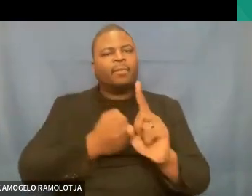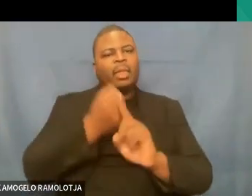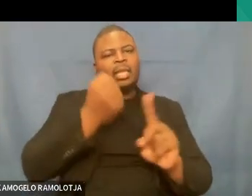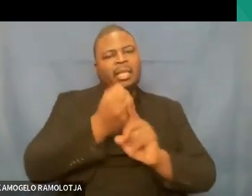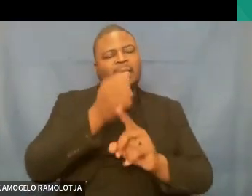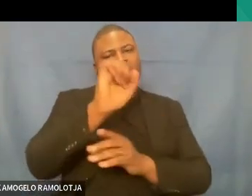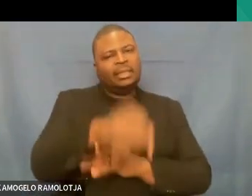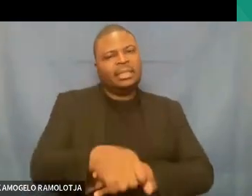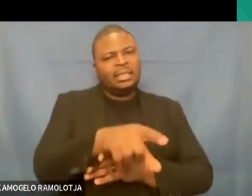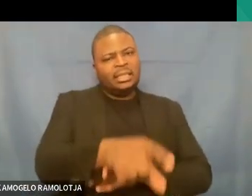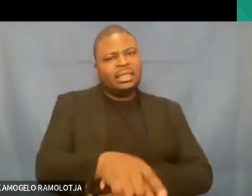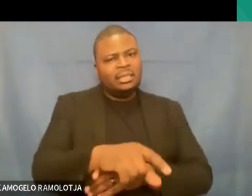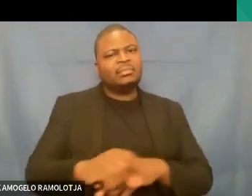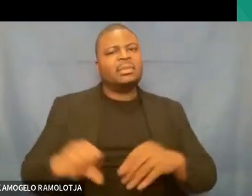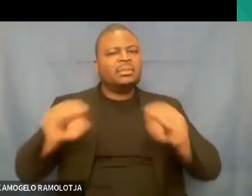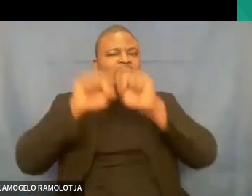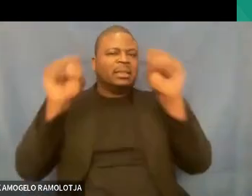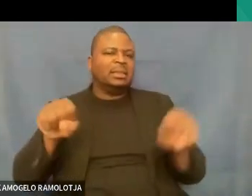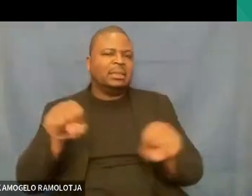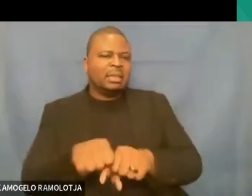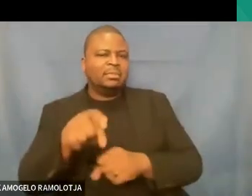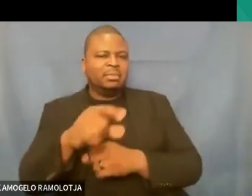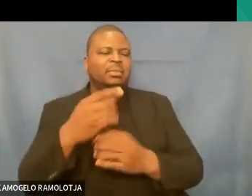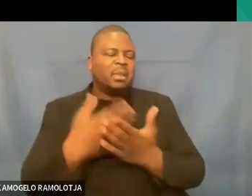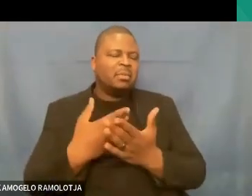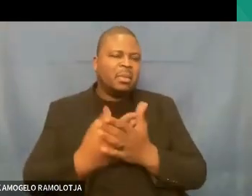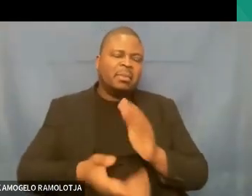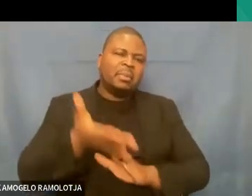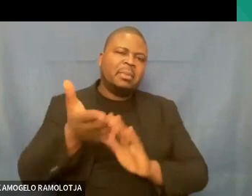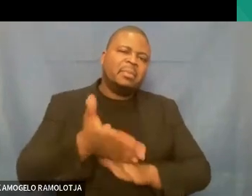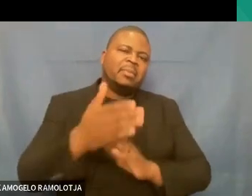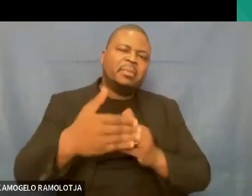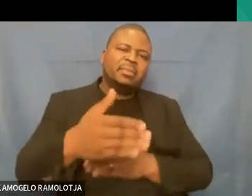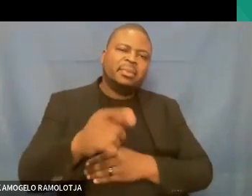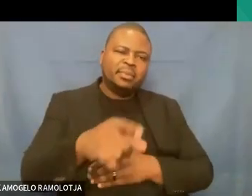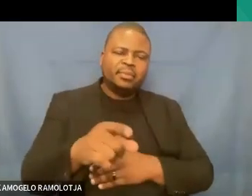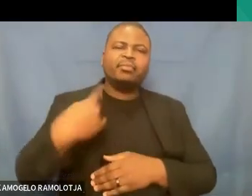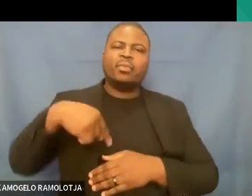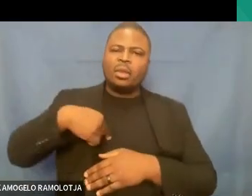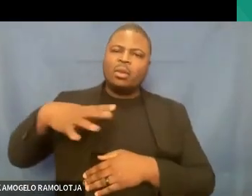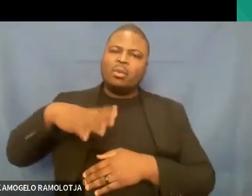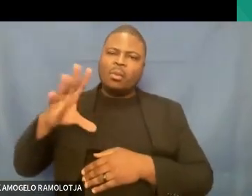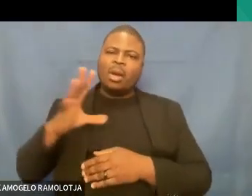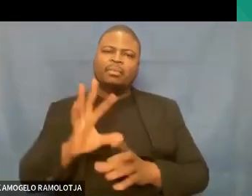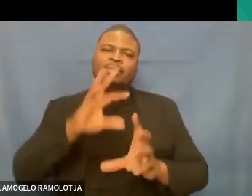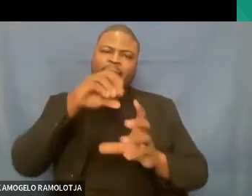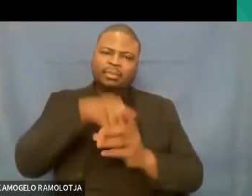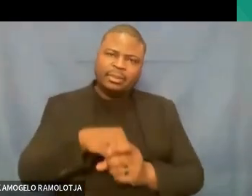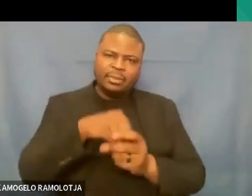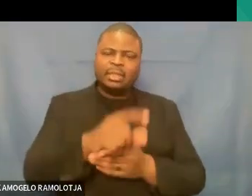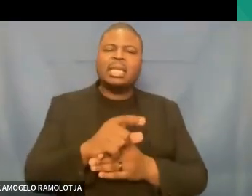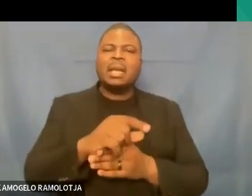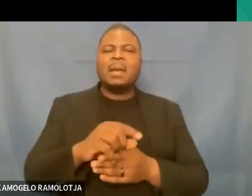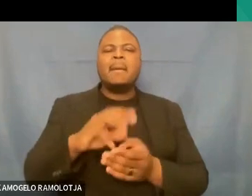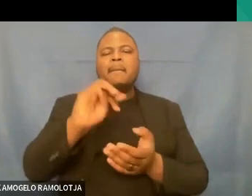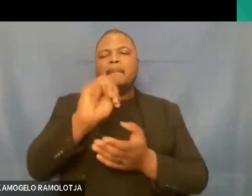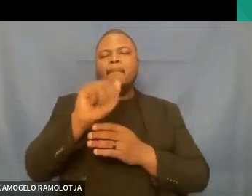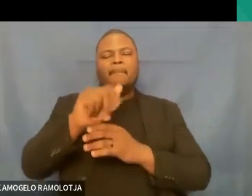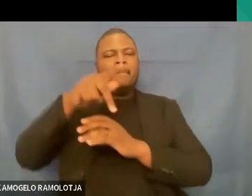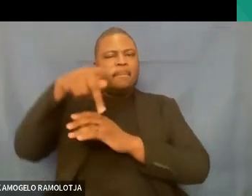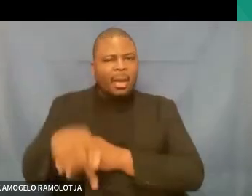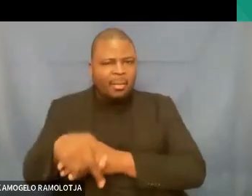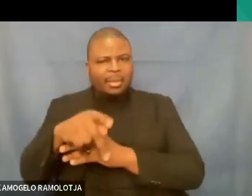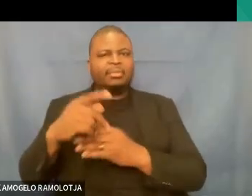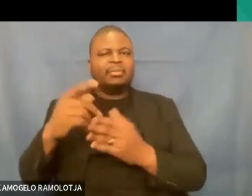formal systems cannot go. We want them to participate in mapping hotspots, co-designing